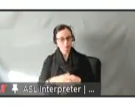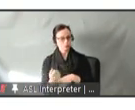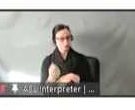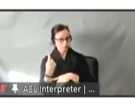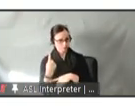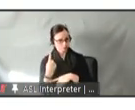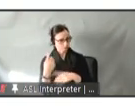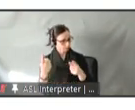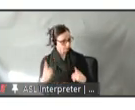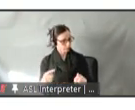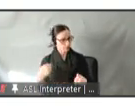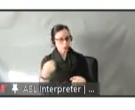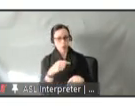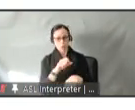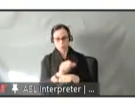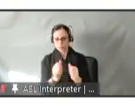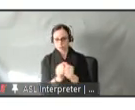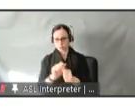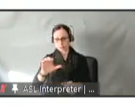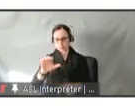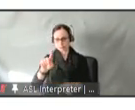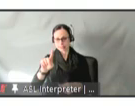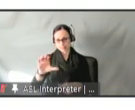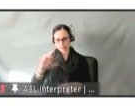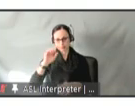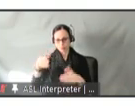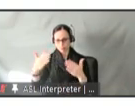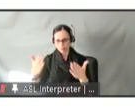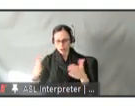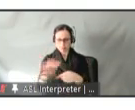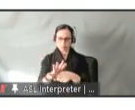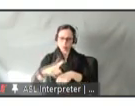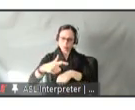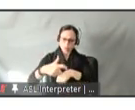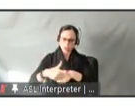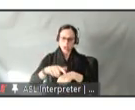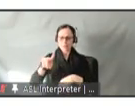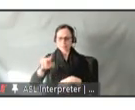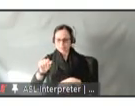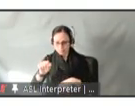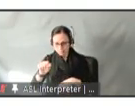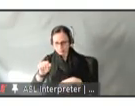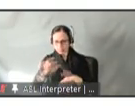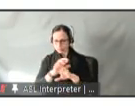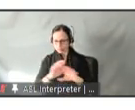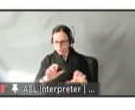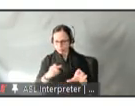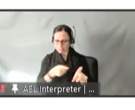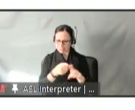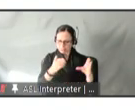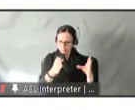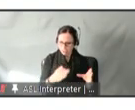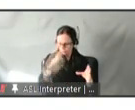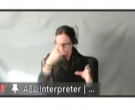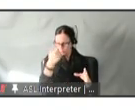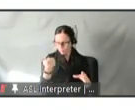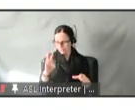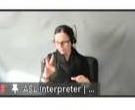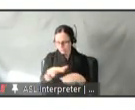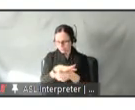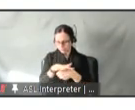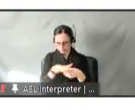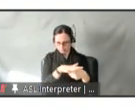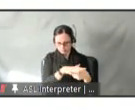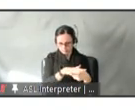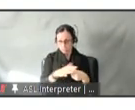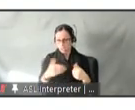we worked in coordination with CDC to provide full-time disability and preparedness specialists in 17 jurisdictions. We have a